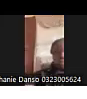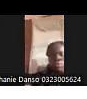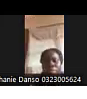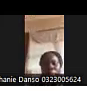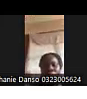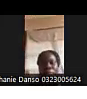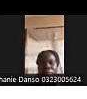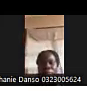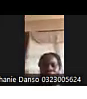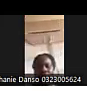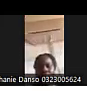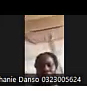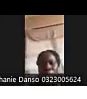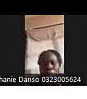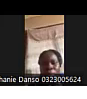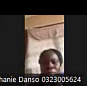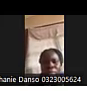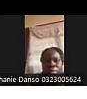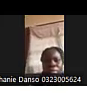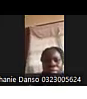D.